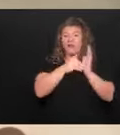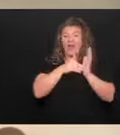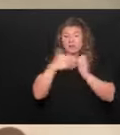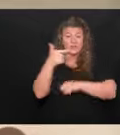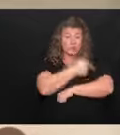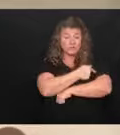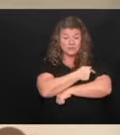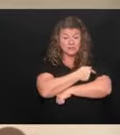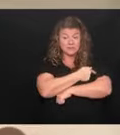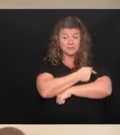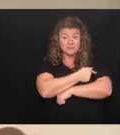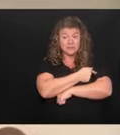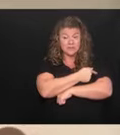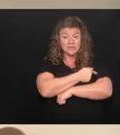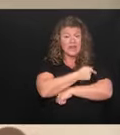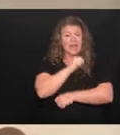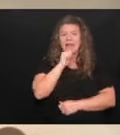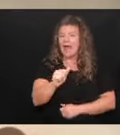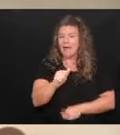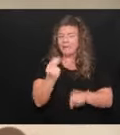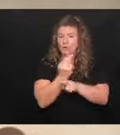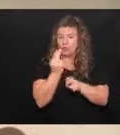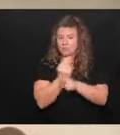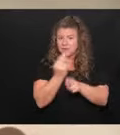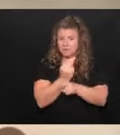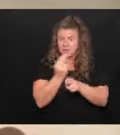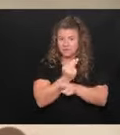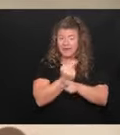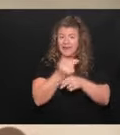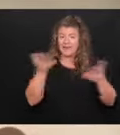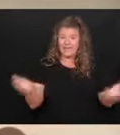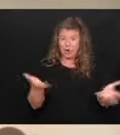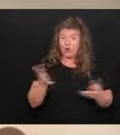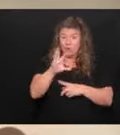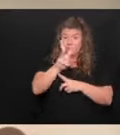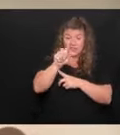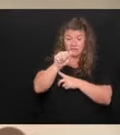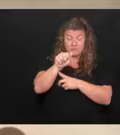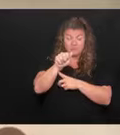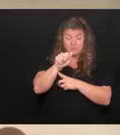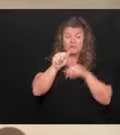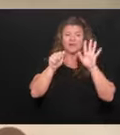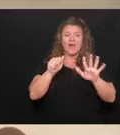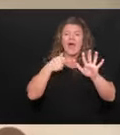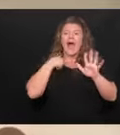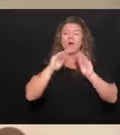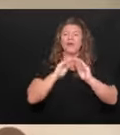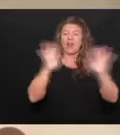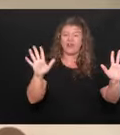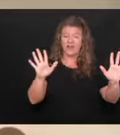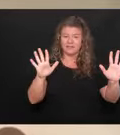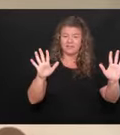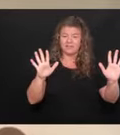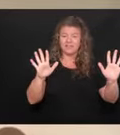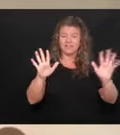doses not being used in the state of West Virginia. Let me clarify that